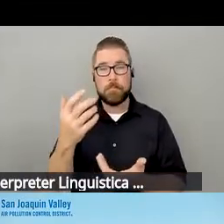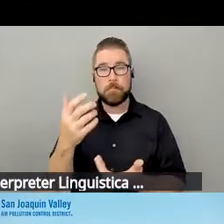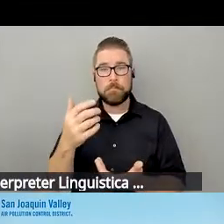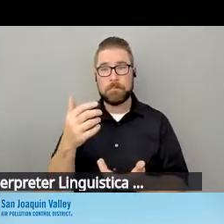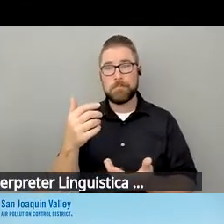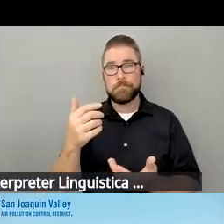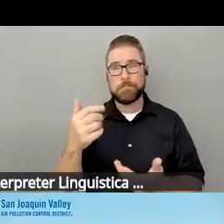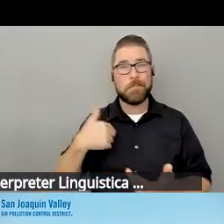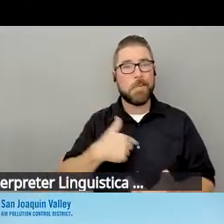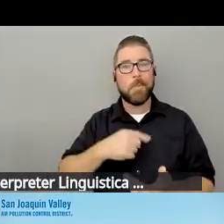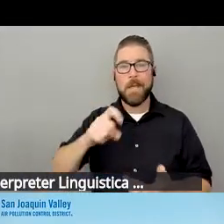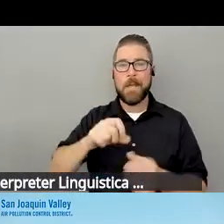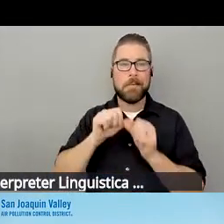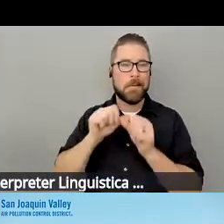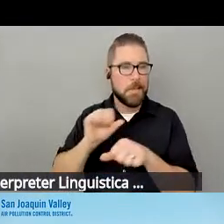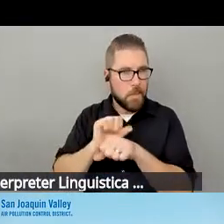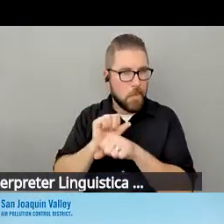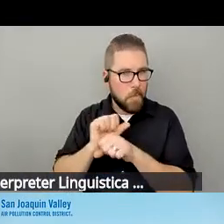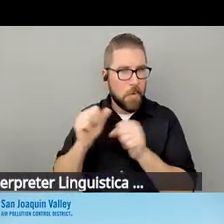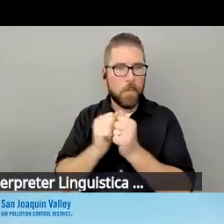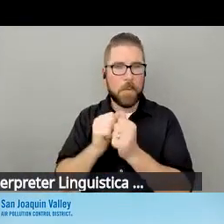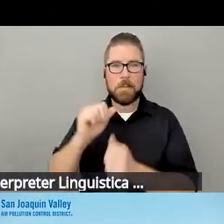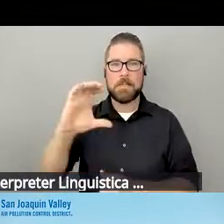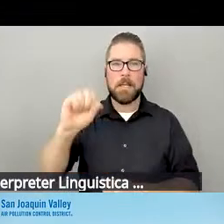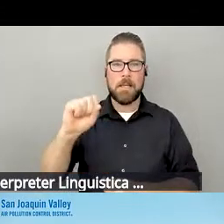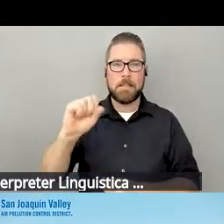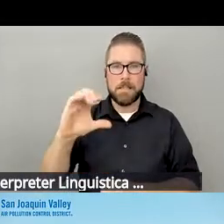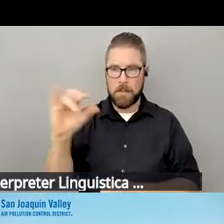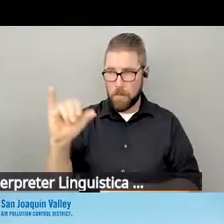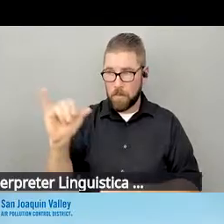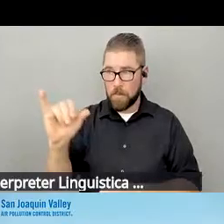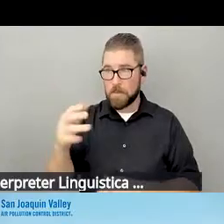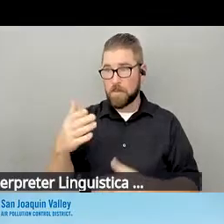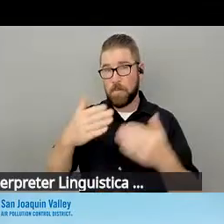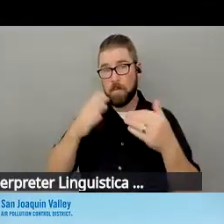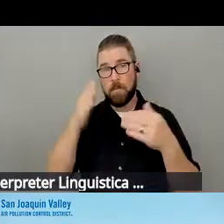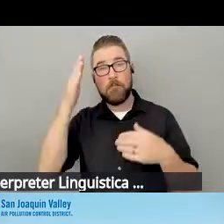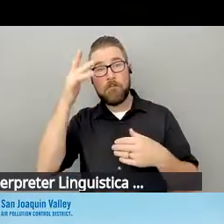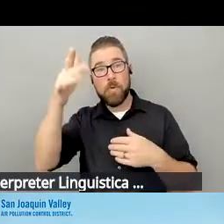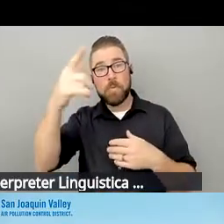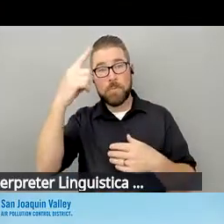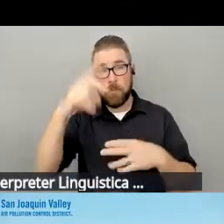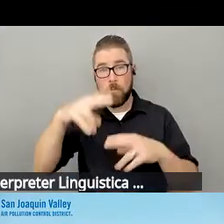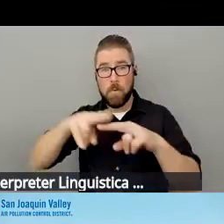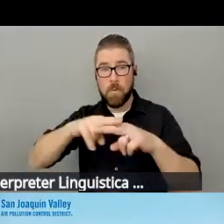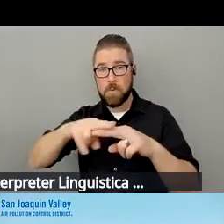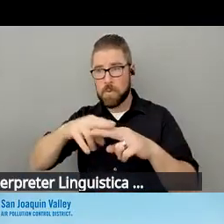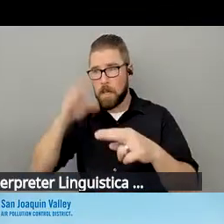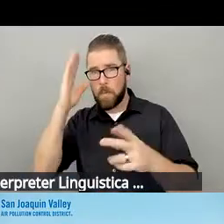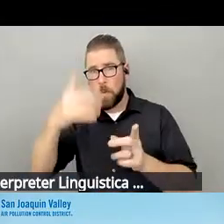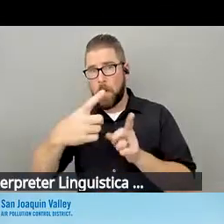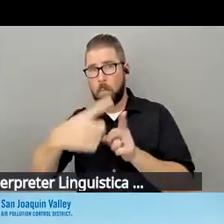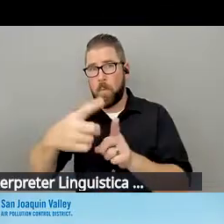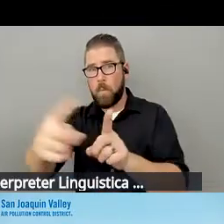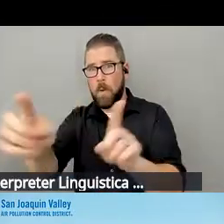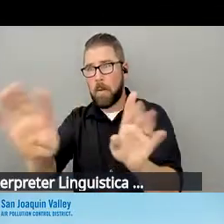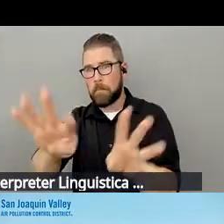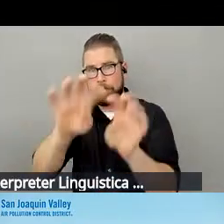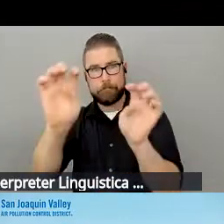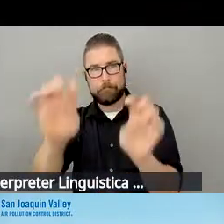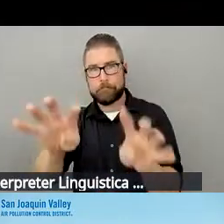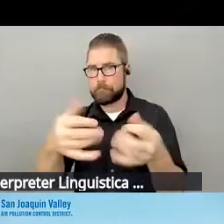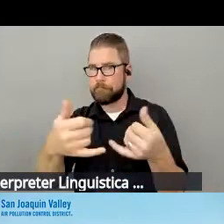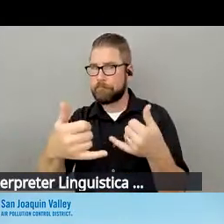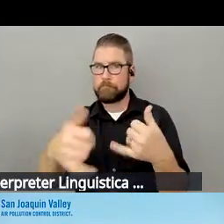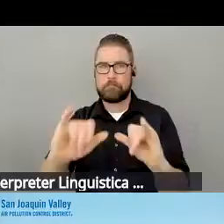uncharted territory of what's going to happen with locomotives for this measure. Kind of after this, after that funding, we'll have to